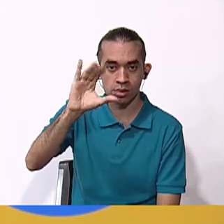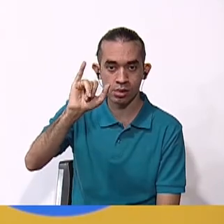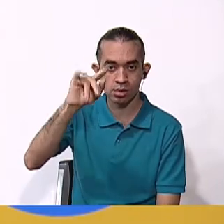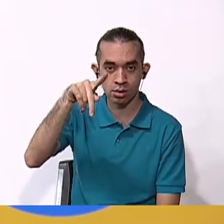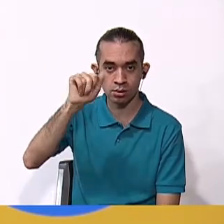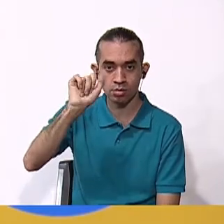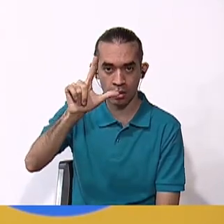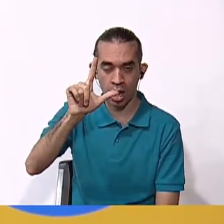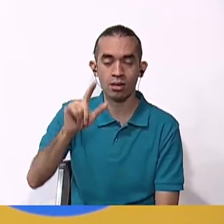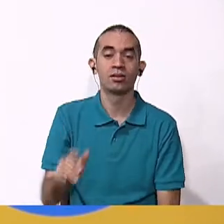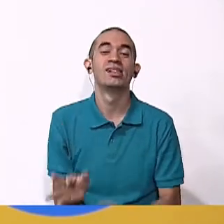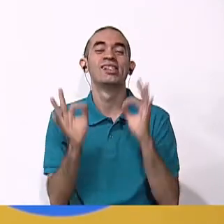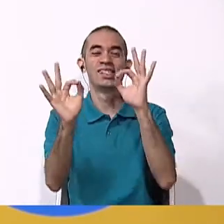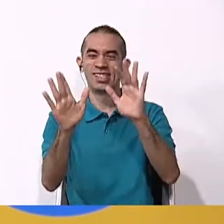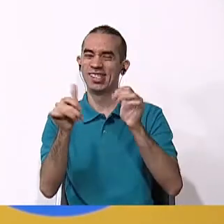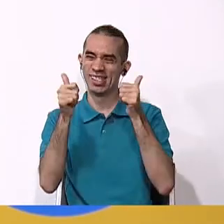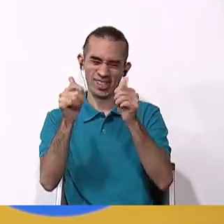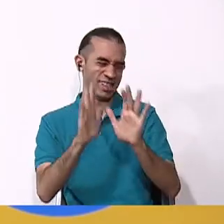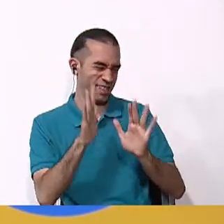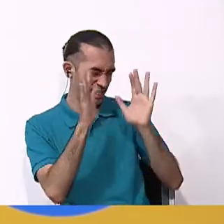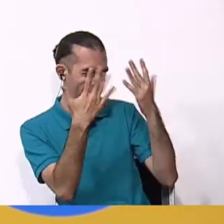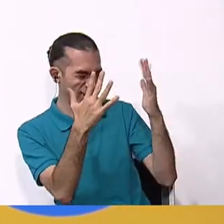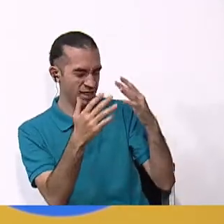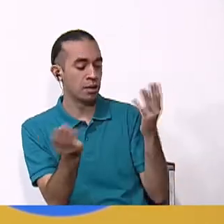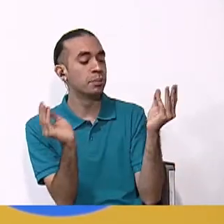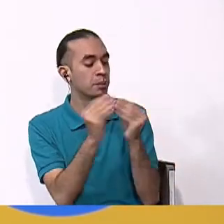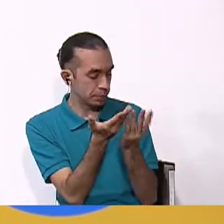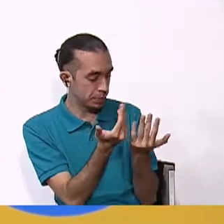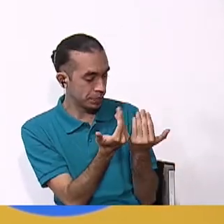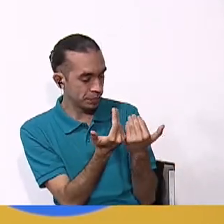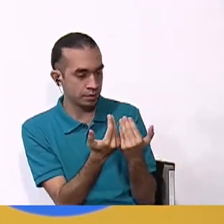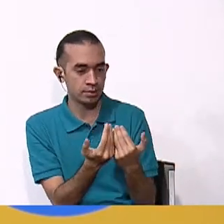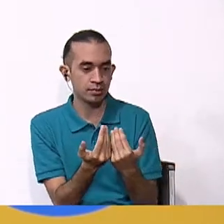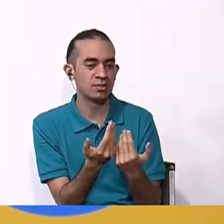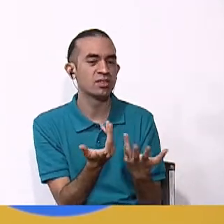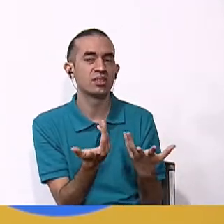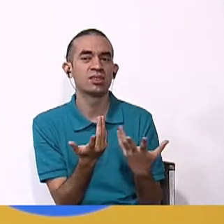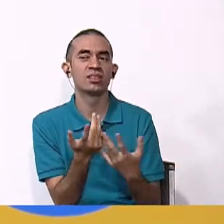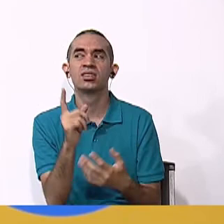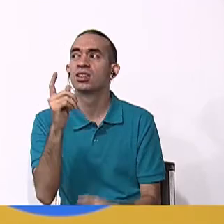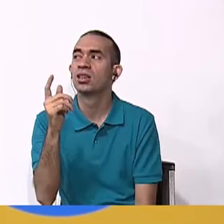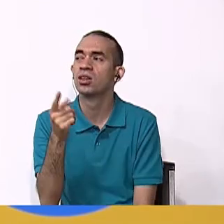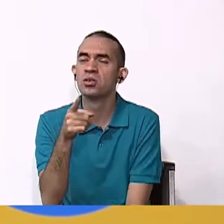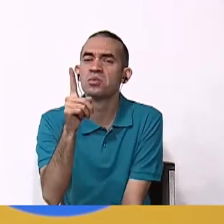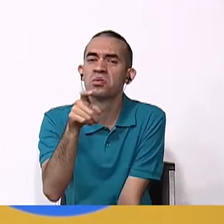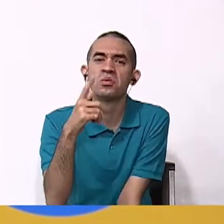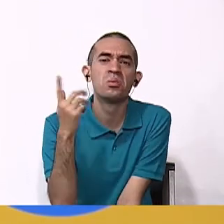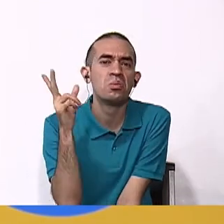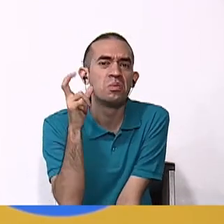good. Excellent, Jack. What else? You tell me. What did you listen?